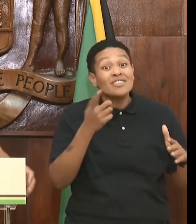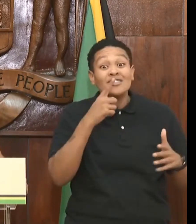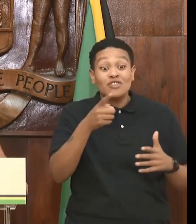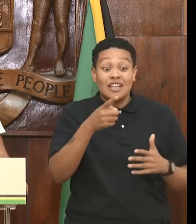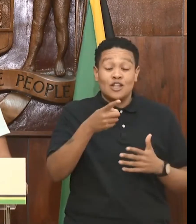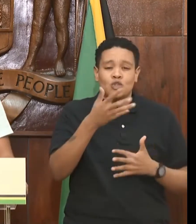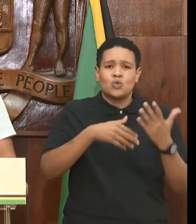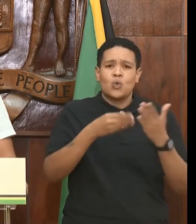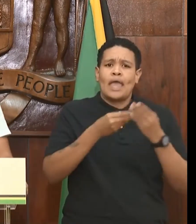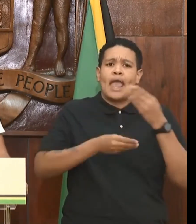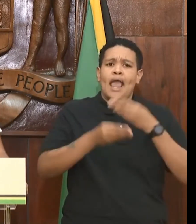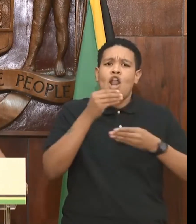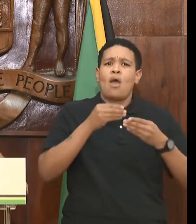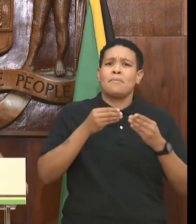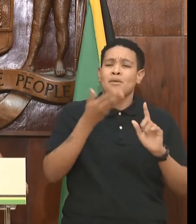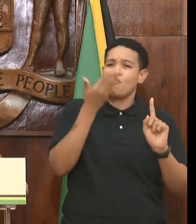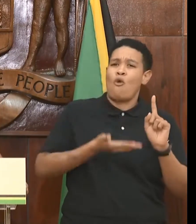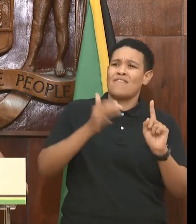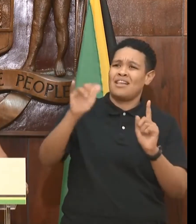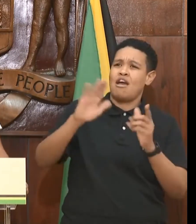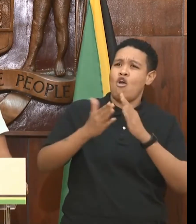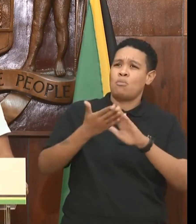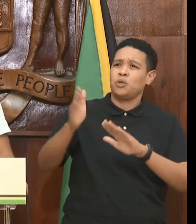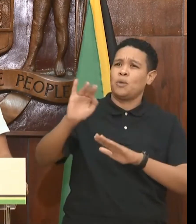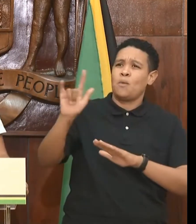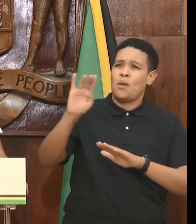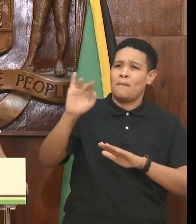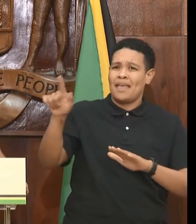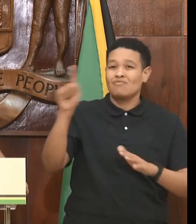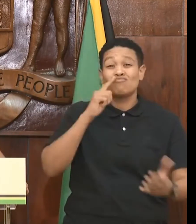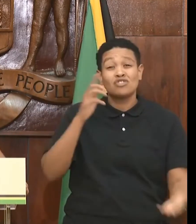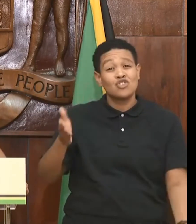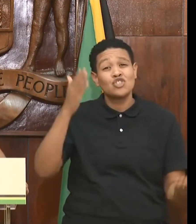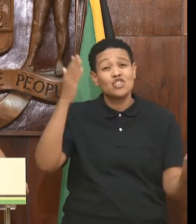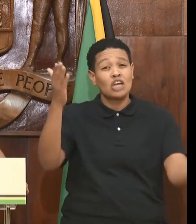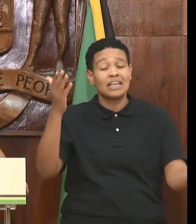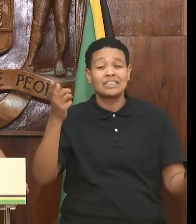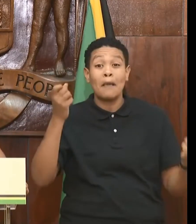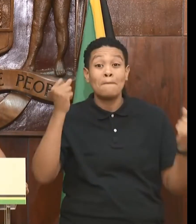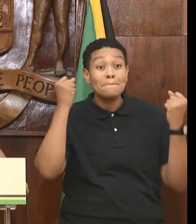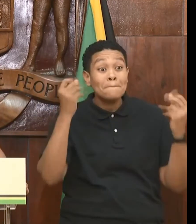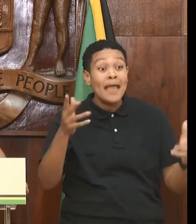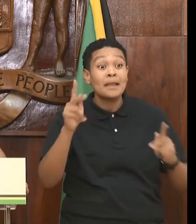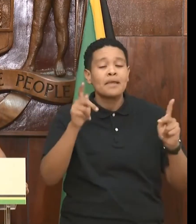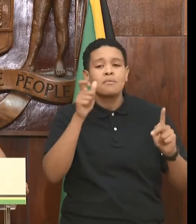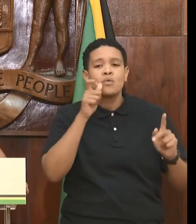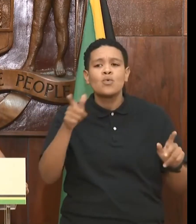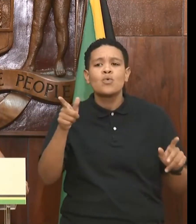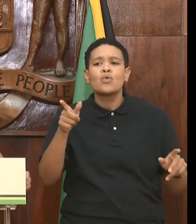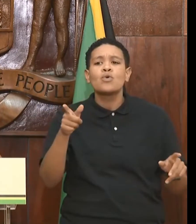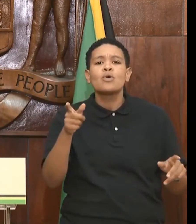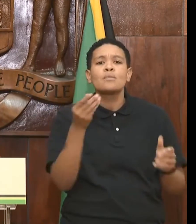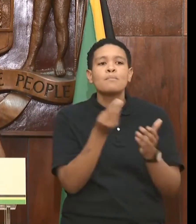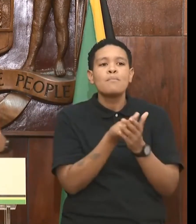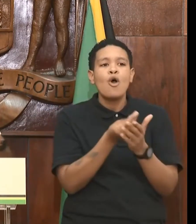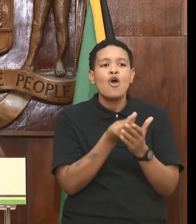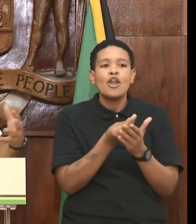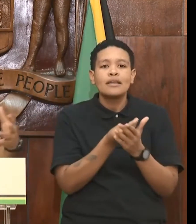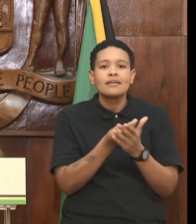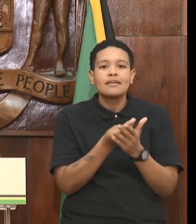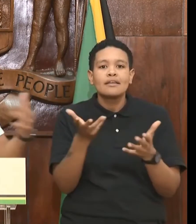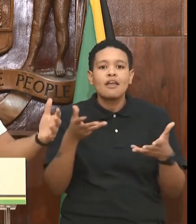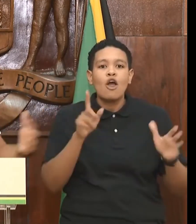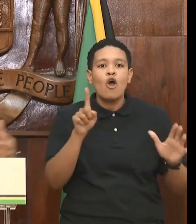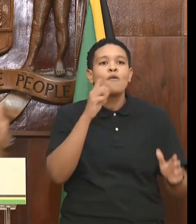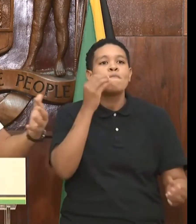profile of the community suggests that many of those persons' disposable income would not allow them